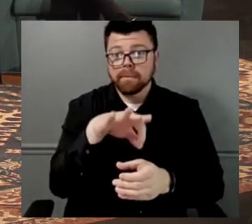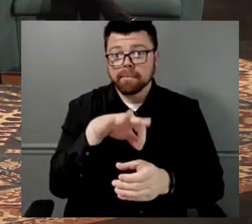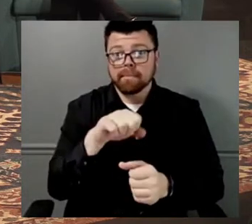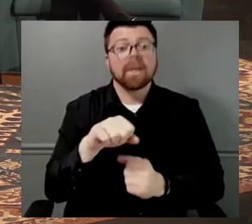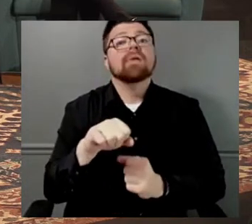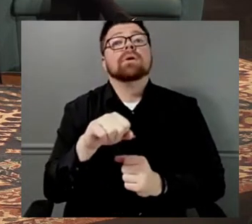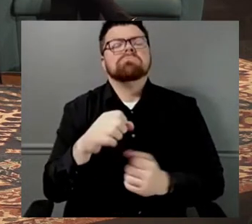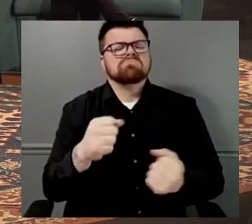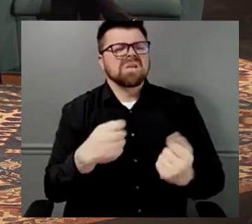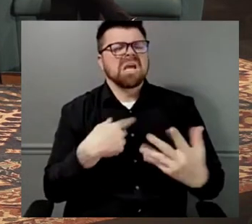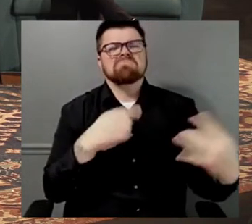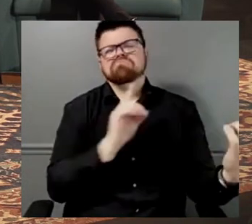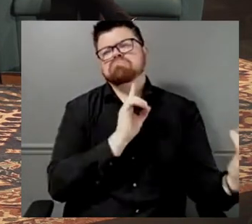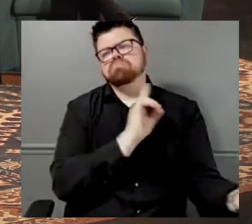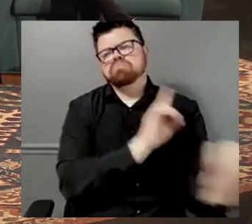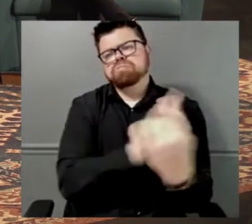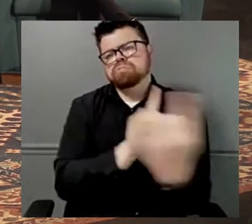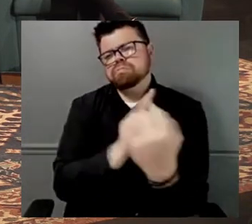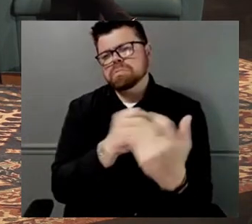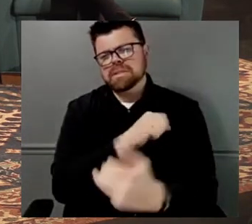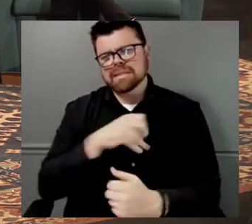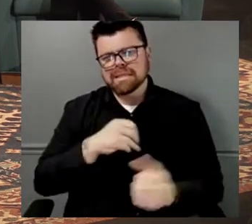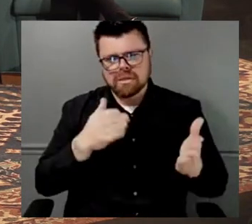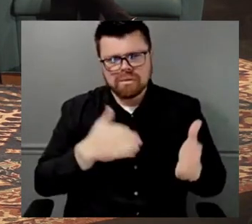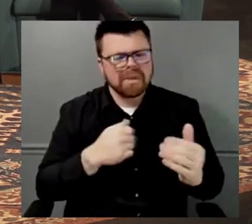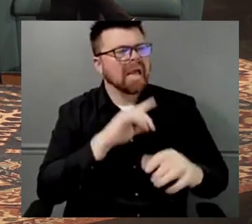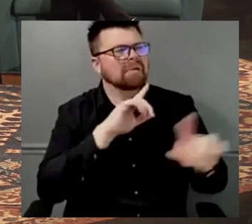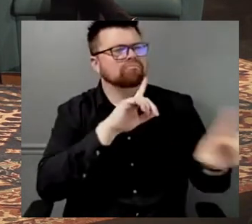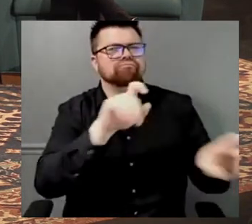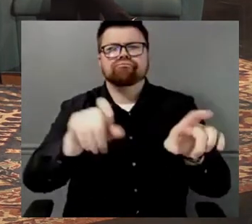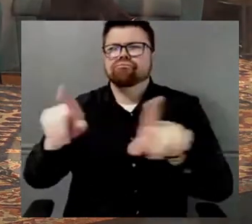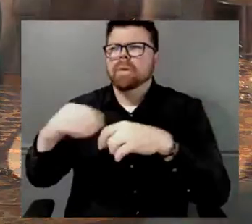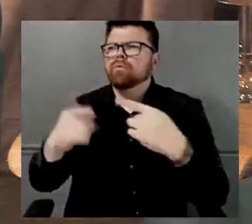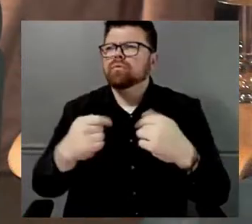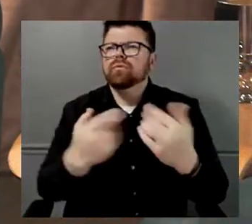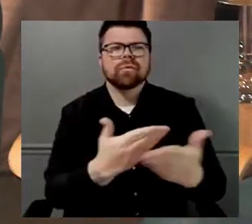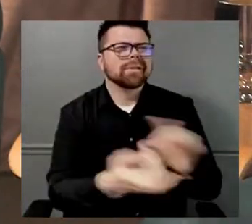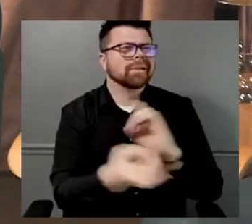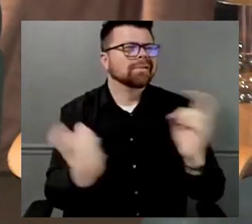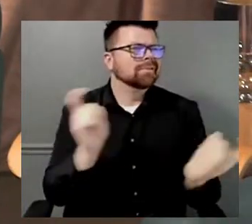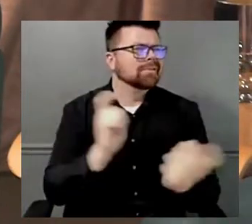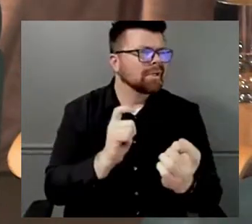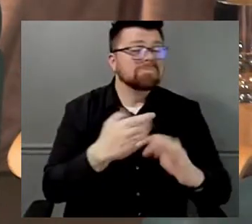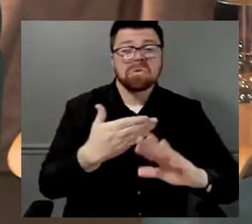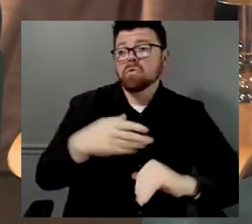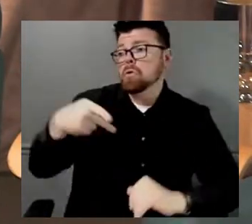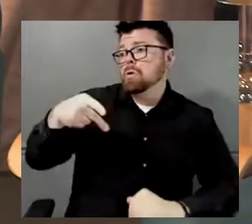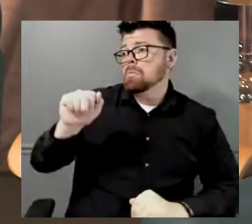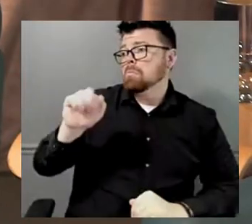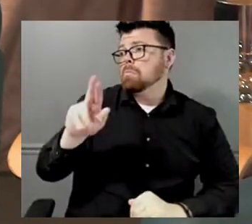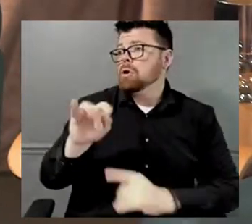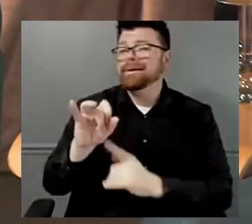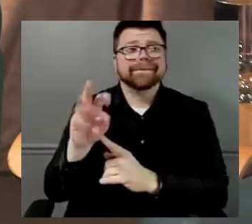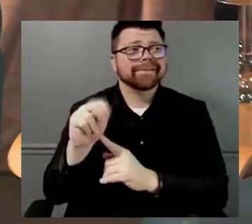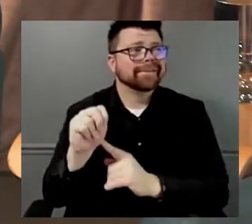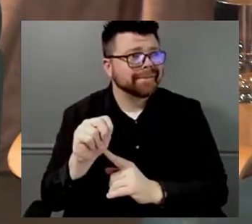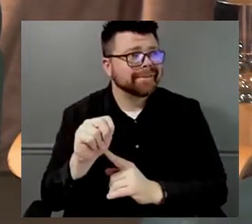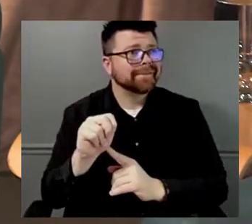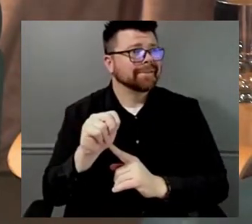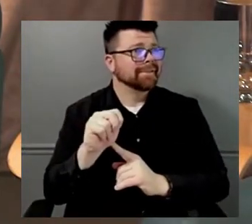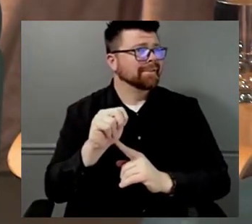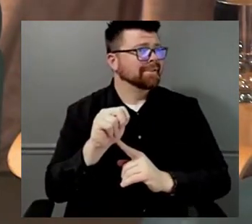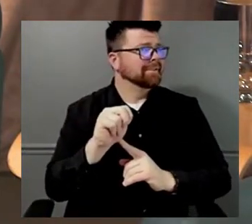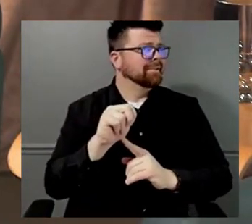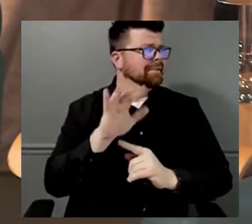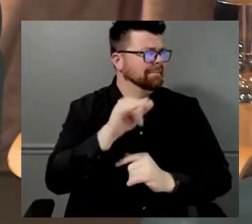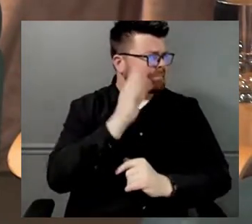asked them when things had changed in the sort of partisan nature of the Senate. Mm. And a few of them attributed